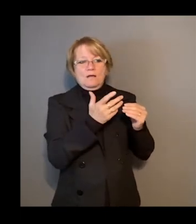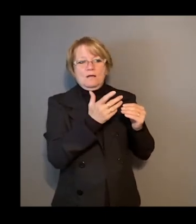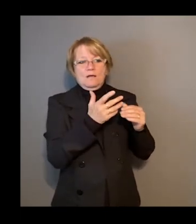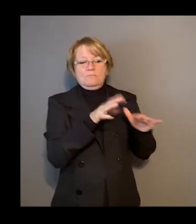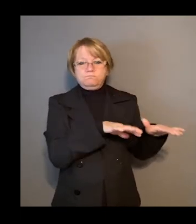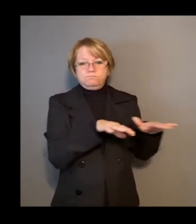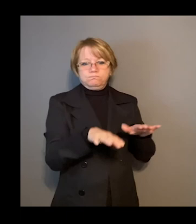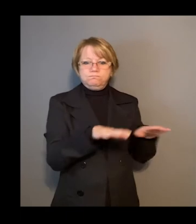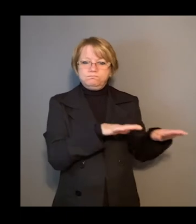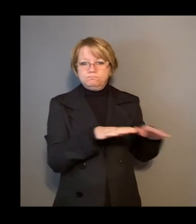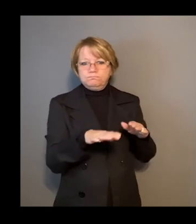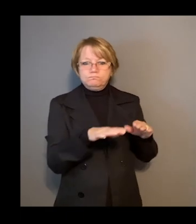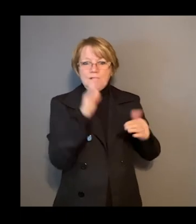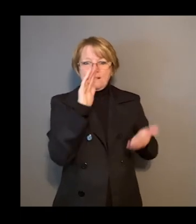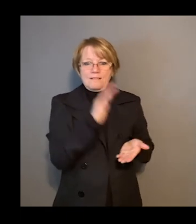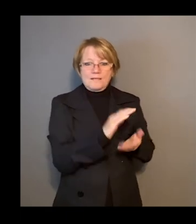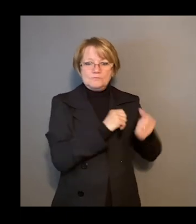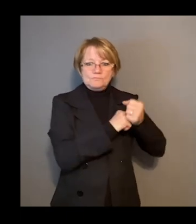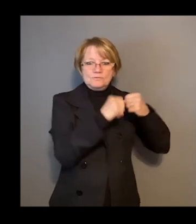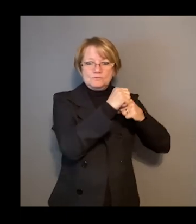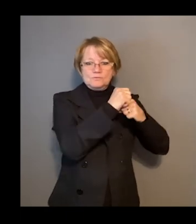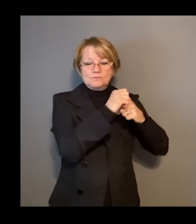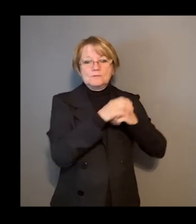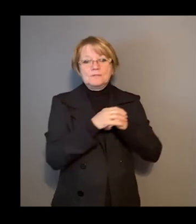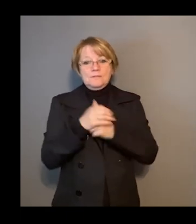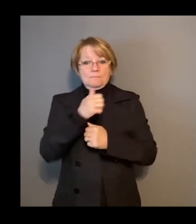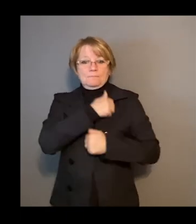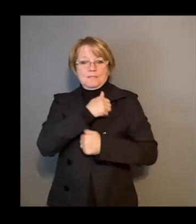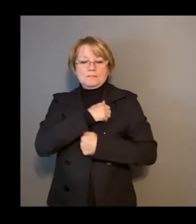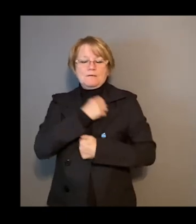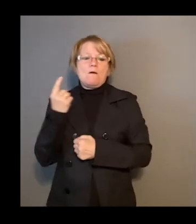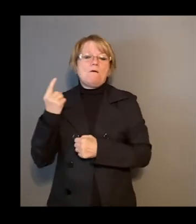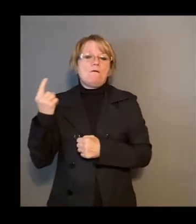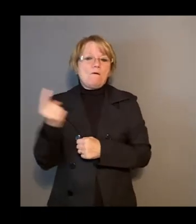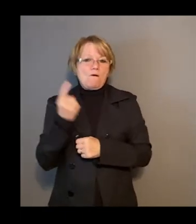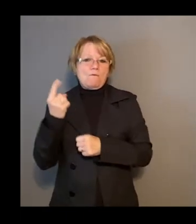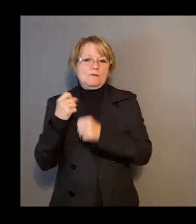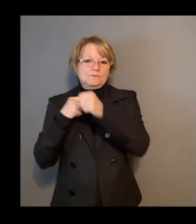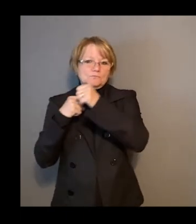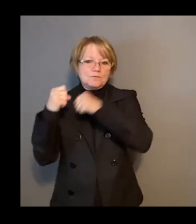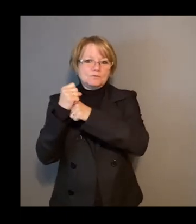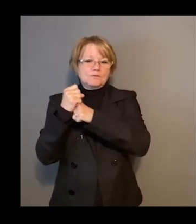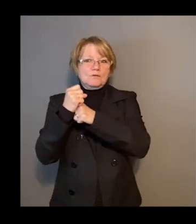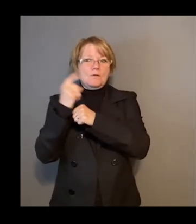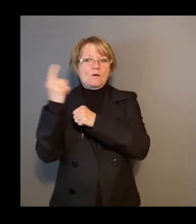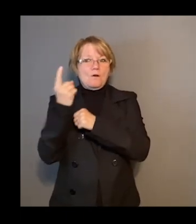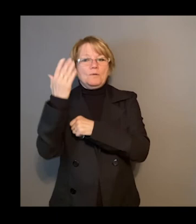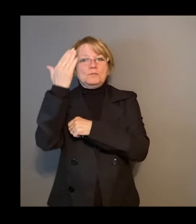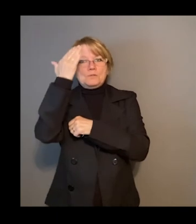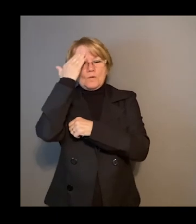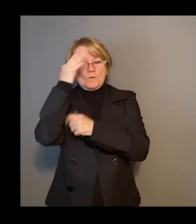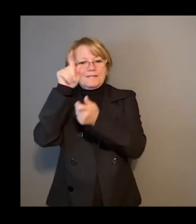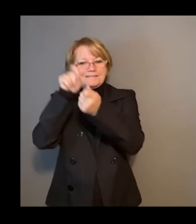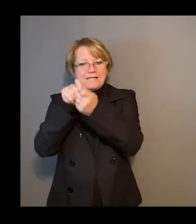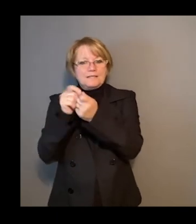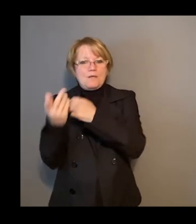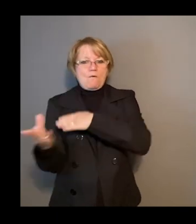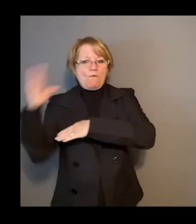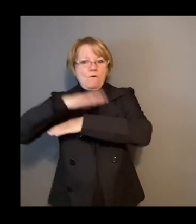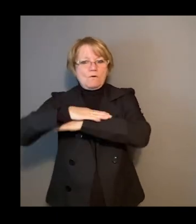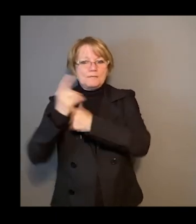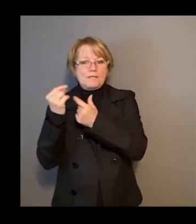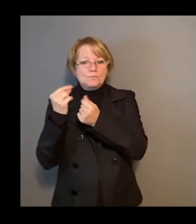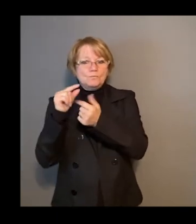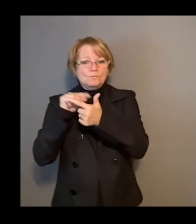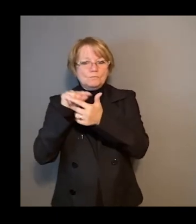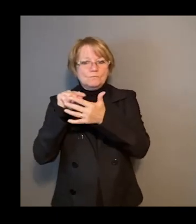always a structure. You're never not gonna know what you're doing throughout the day. Like when I was in boot camp, I knew I was waking